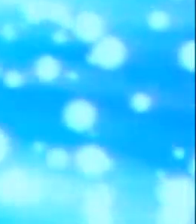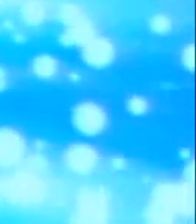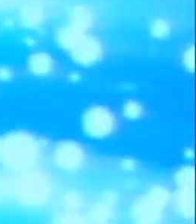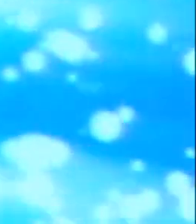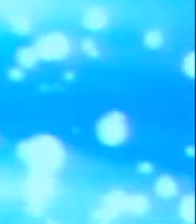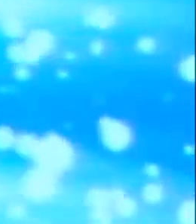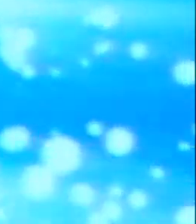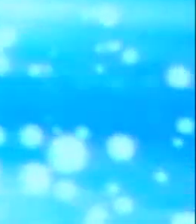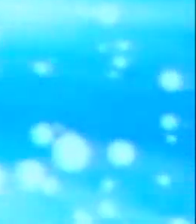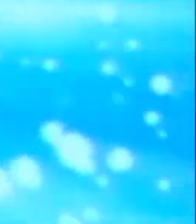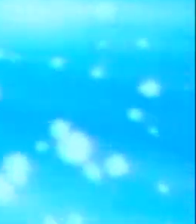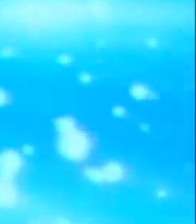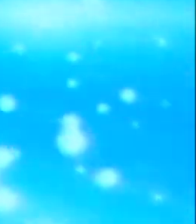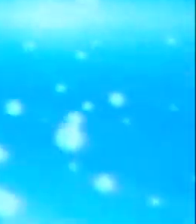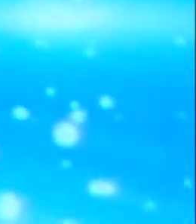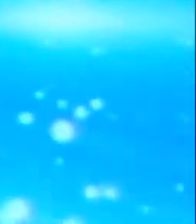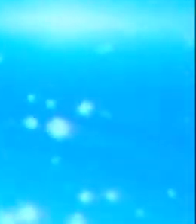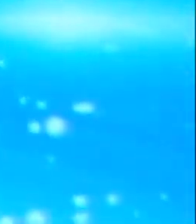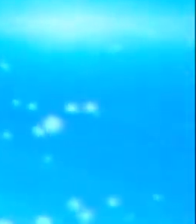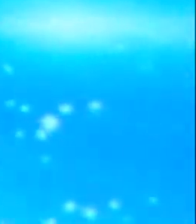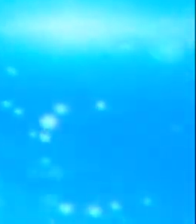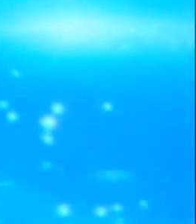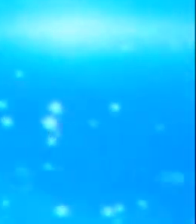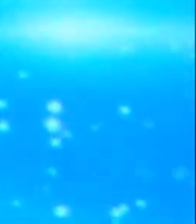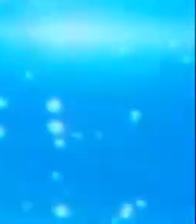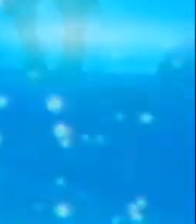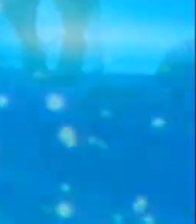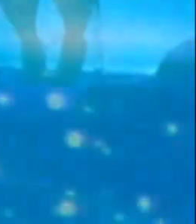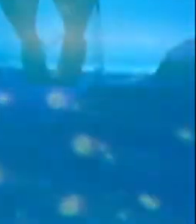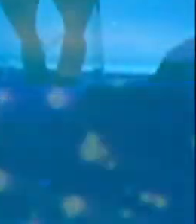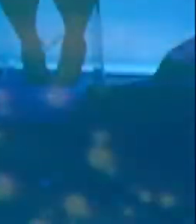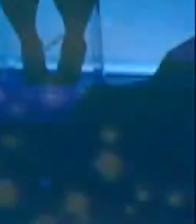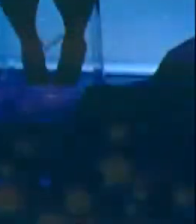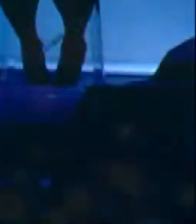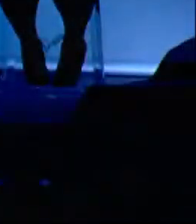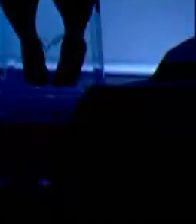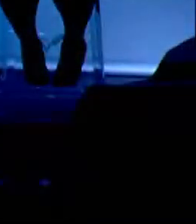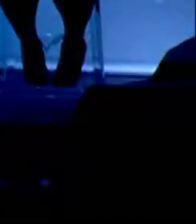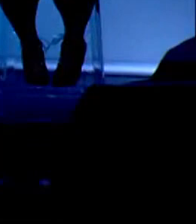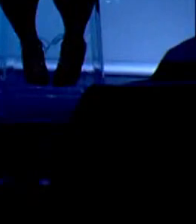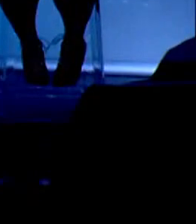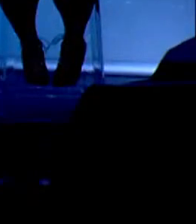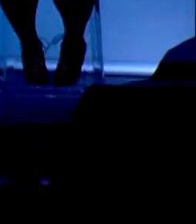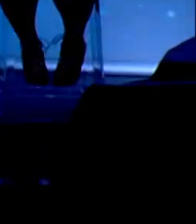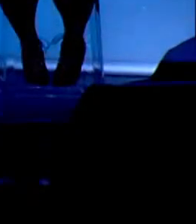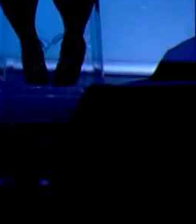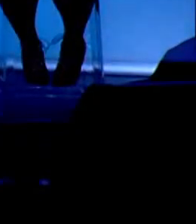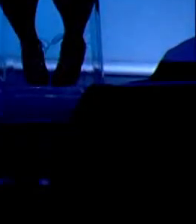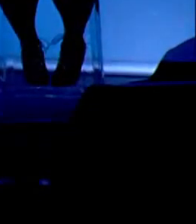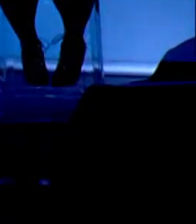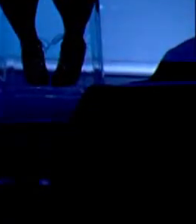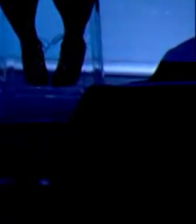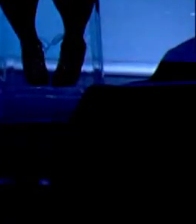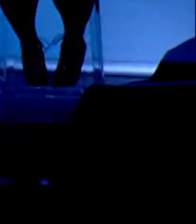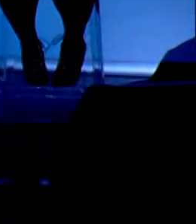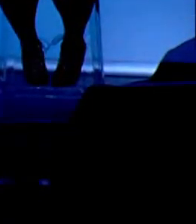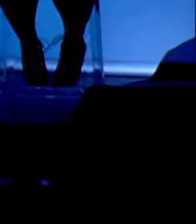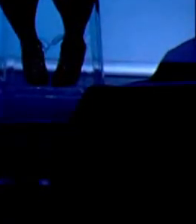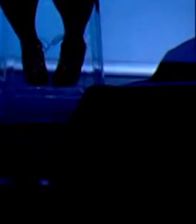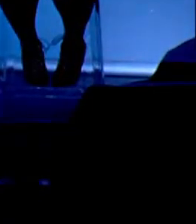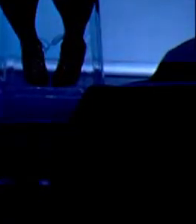felt this word. A thrill of hope,